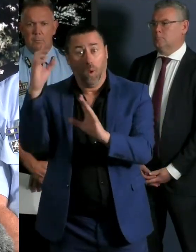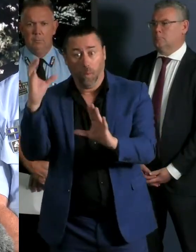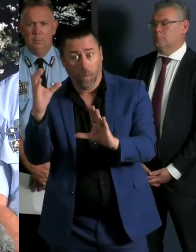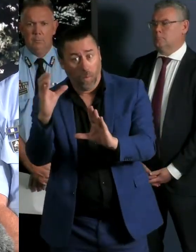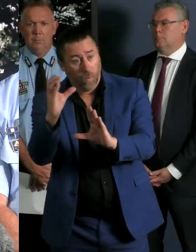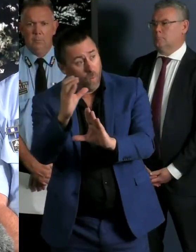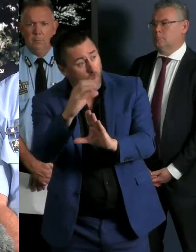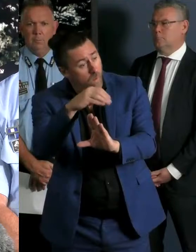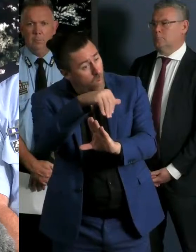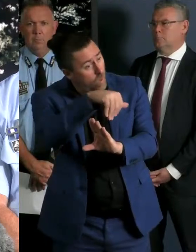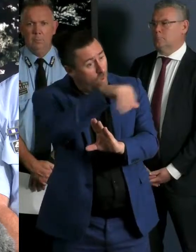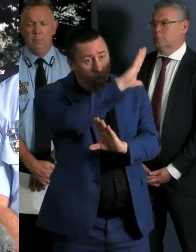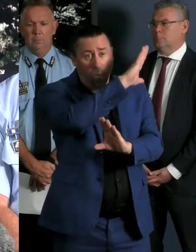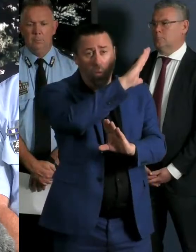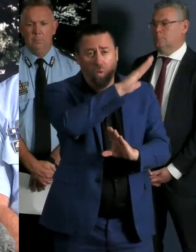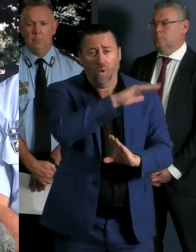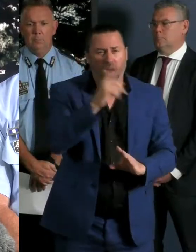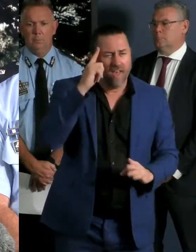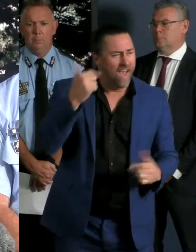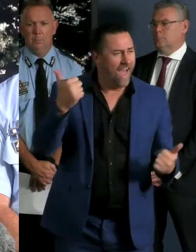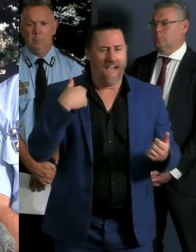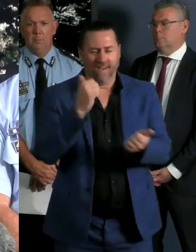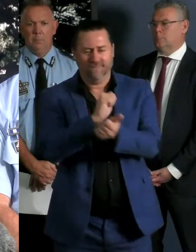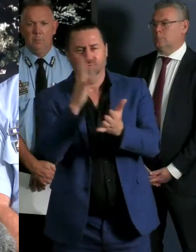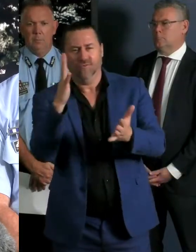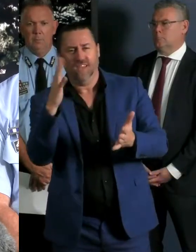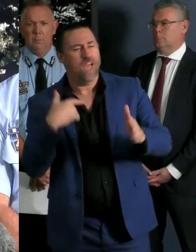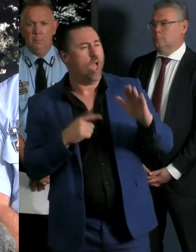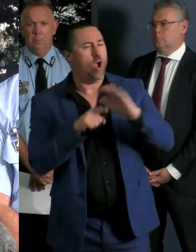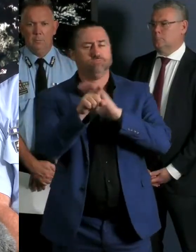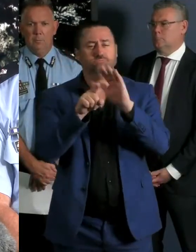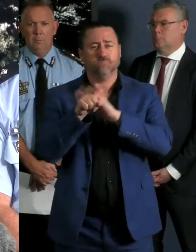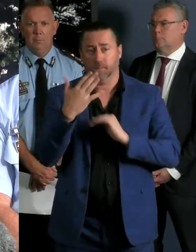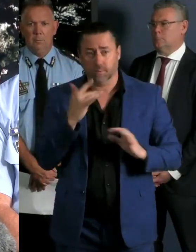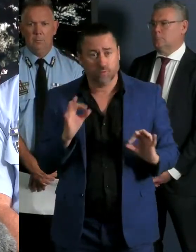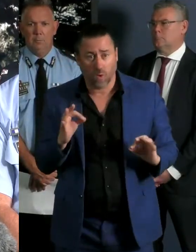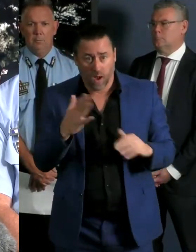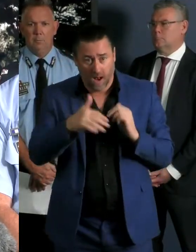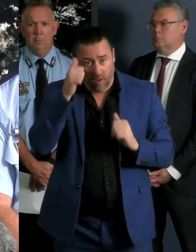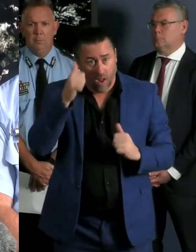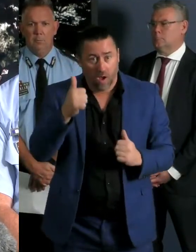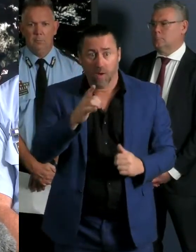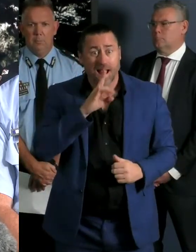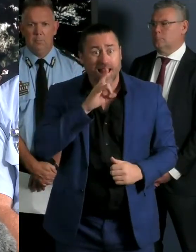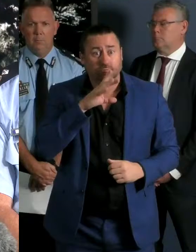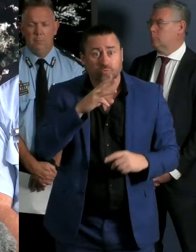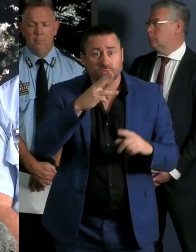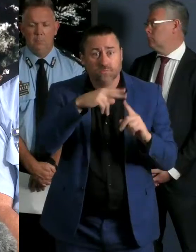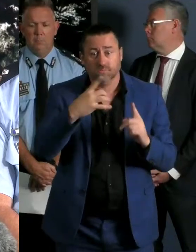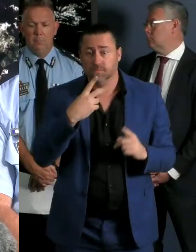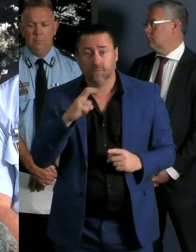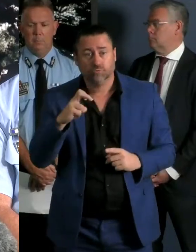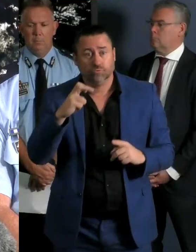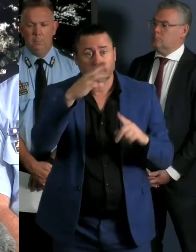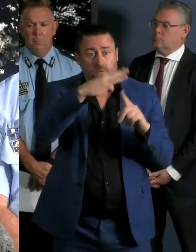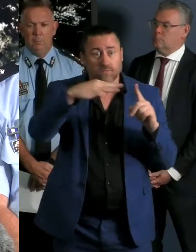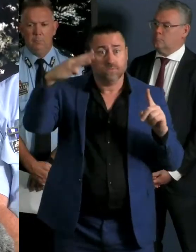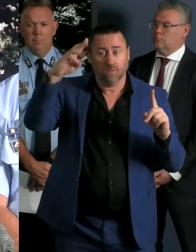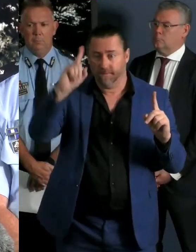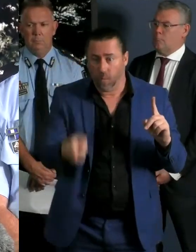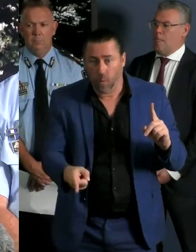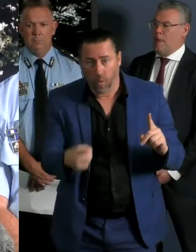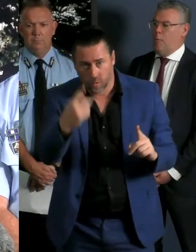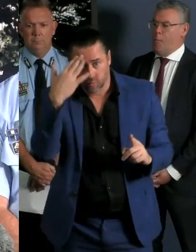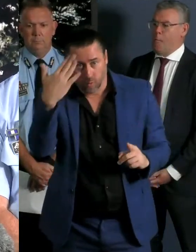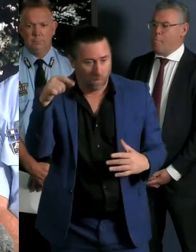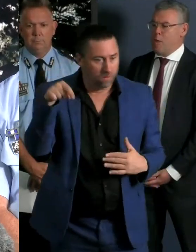caution. Post-crossing, once you are out and about, there is still live wires, other hazards in place. So be mindful of those risks as you get out and